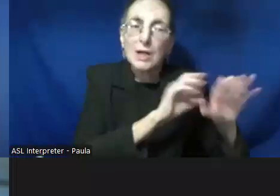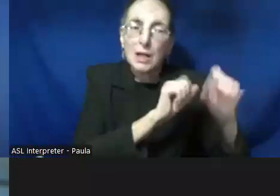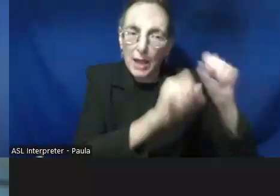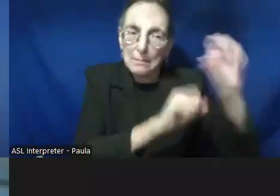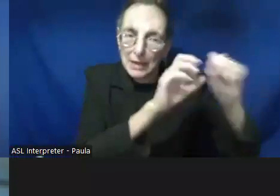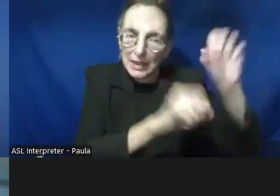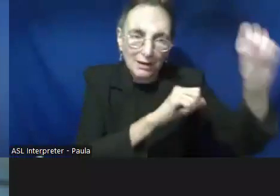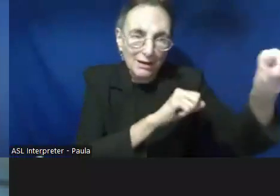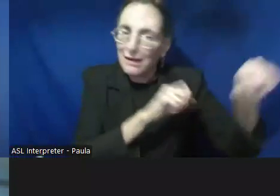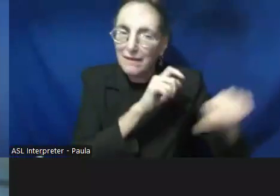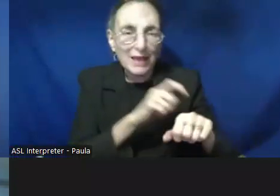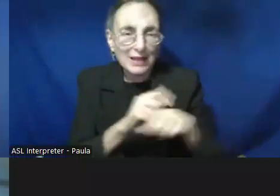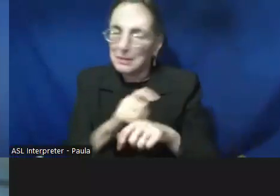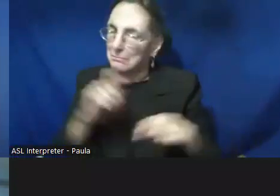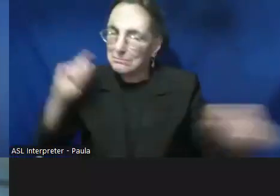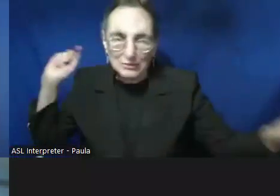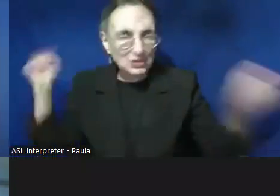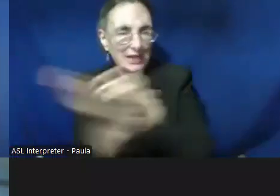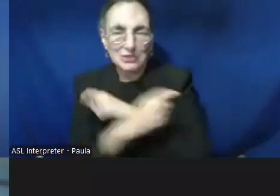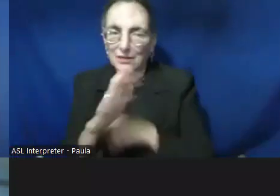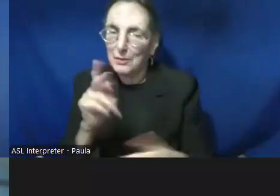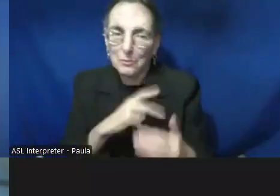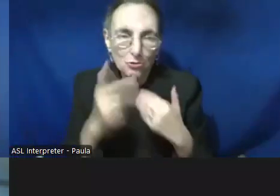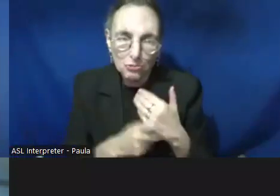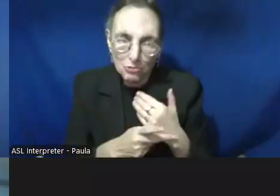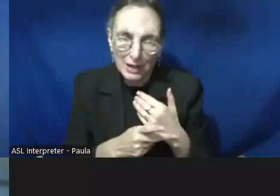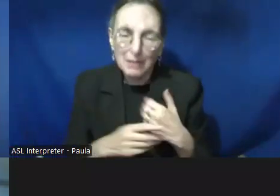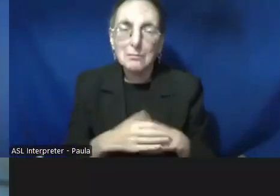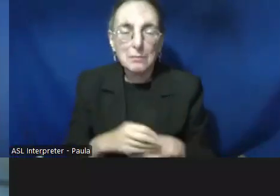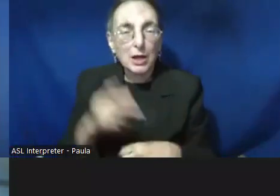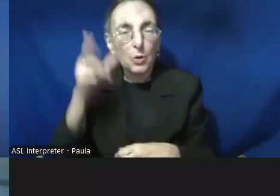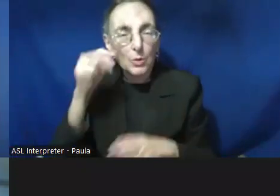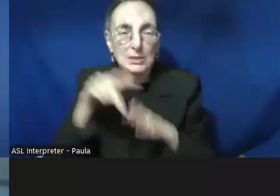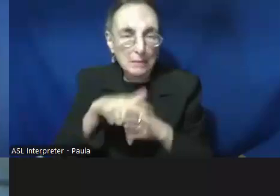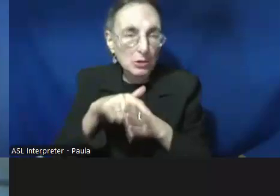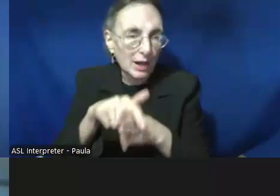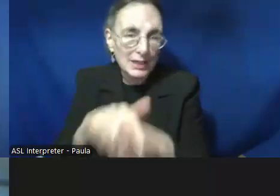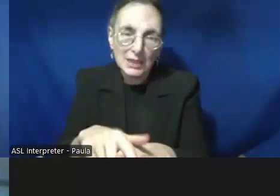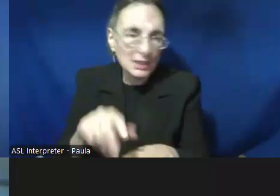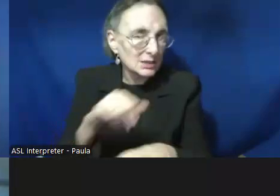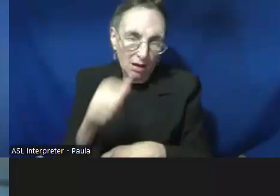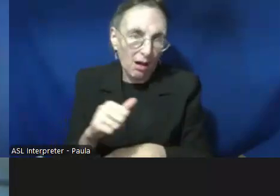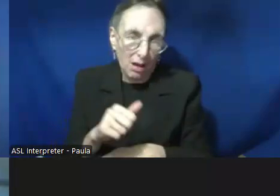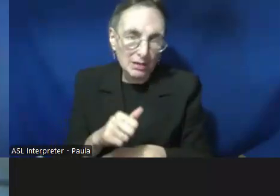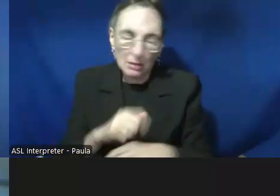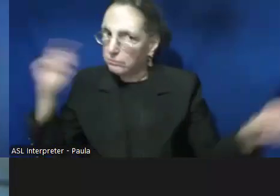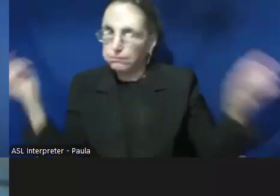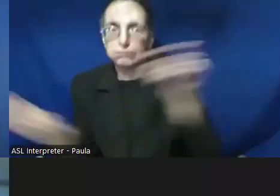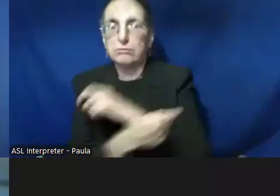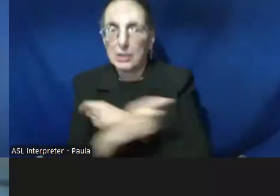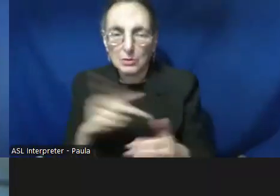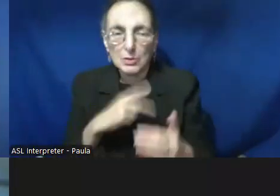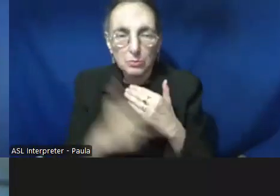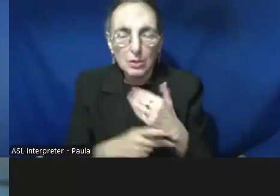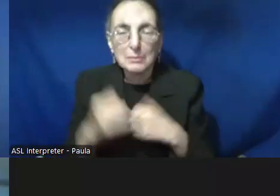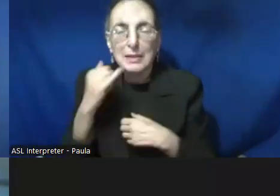Just think very creatively about the landlord's reasons. But if they deny it, they then have an obligation to enter into